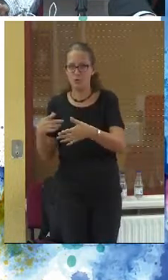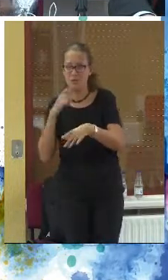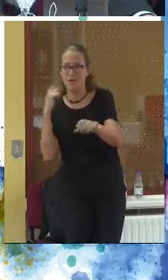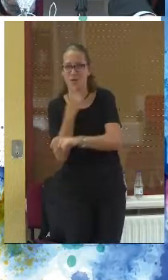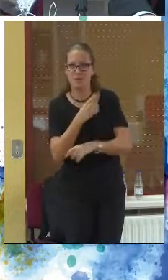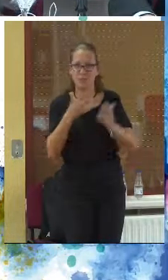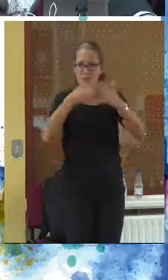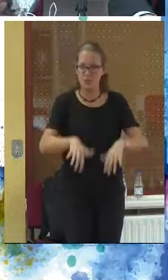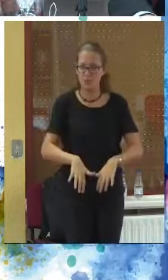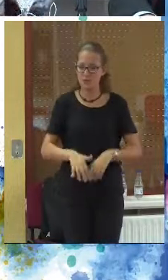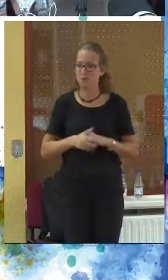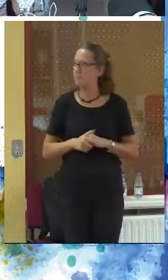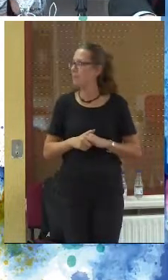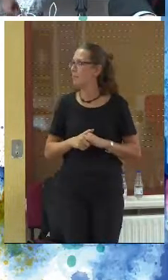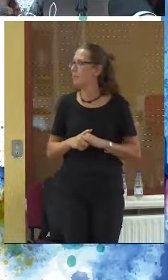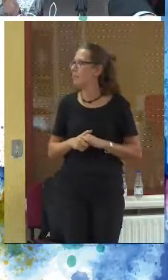ECATIC also allows you to